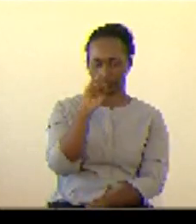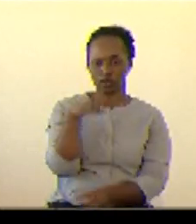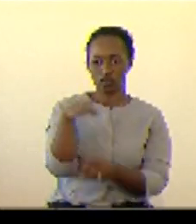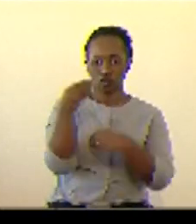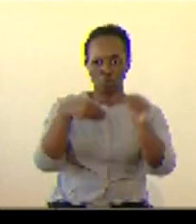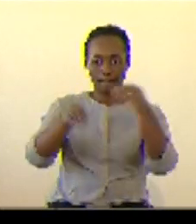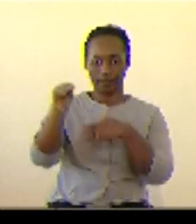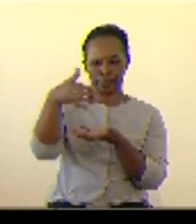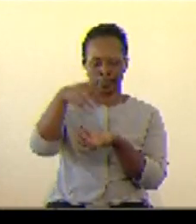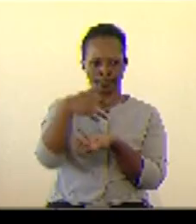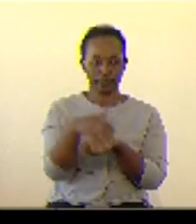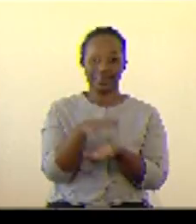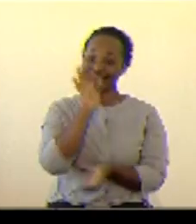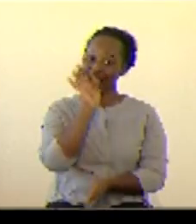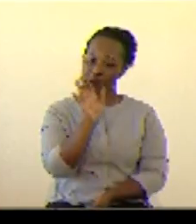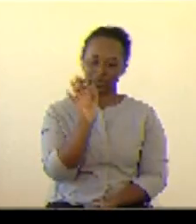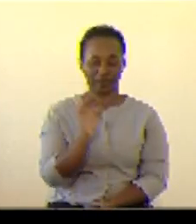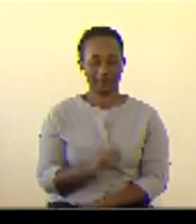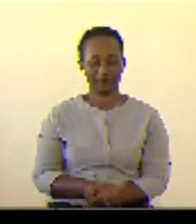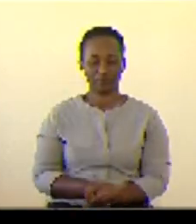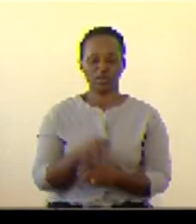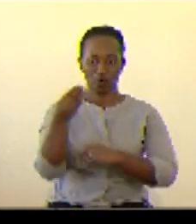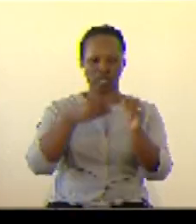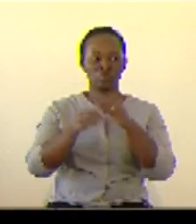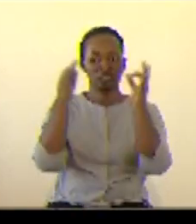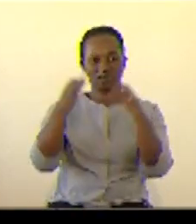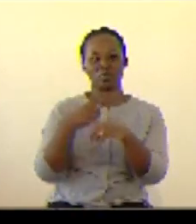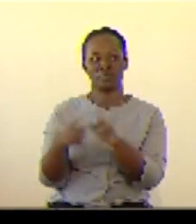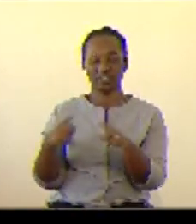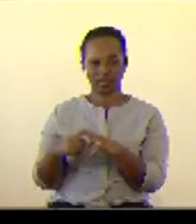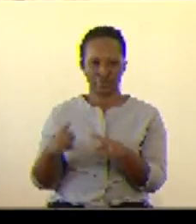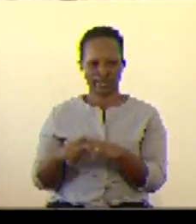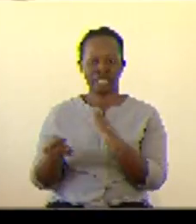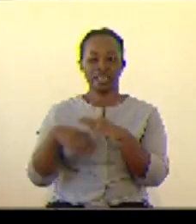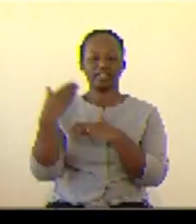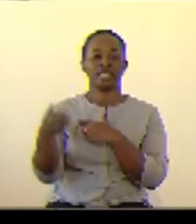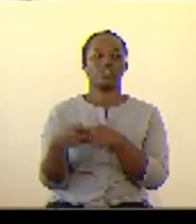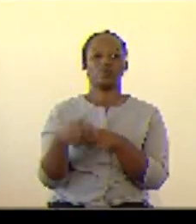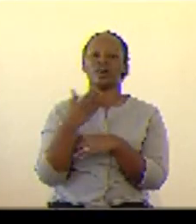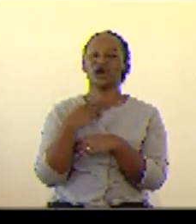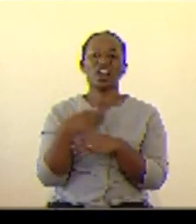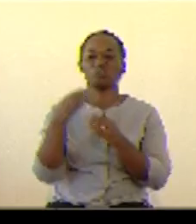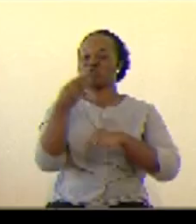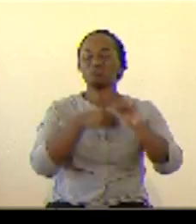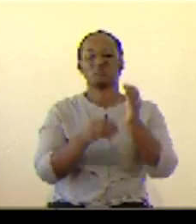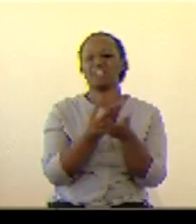yours. Within this supermarket, you sell a variety of goods. Then you just carry out drawings of physical goods anyhow.